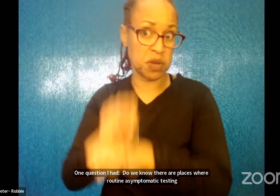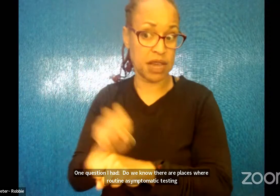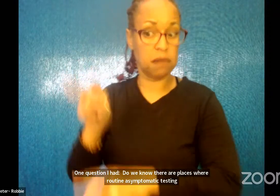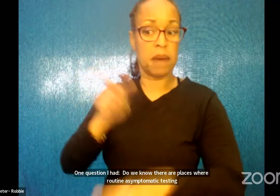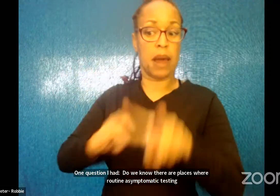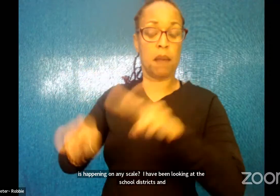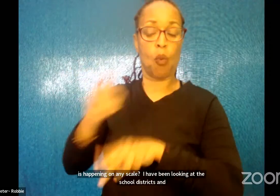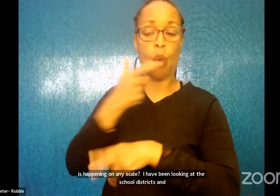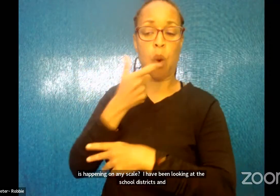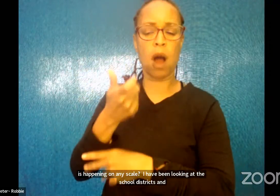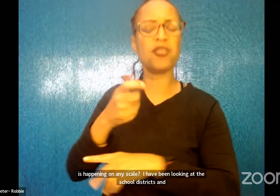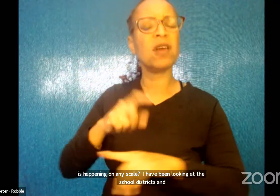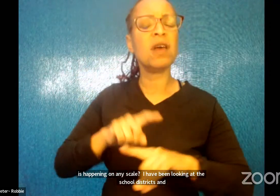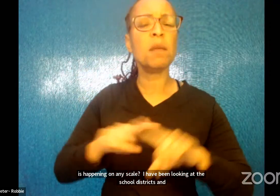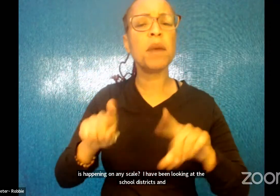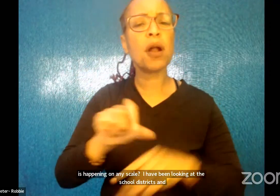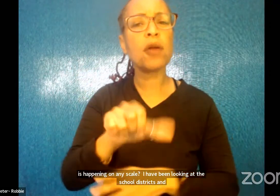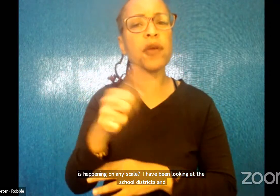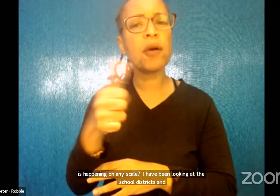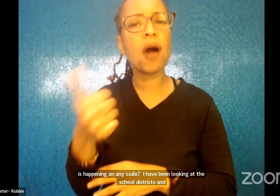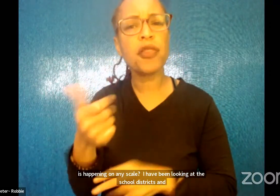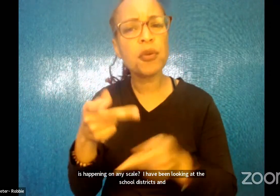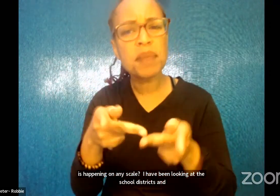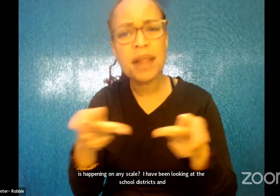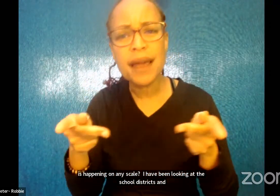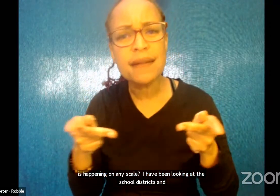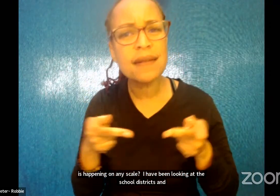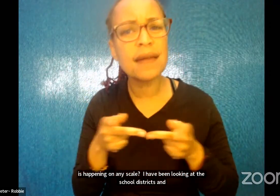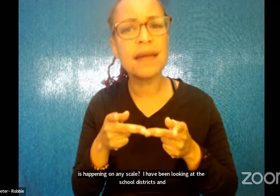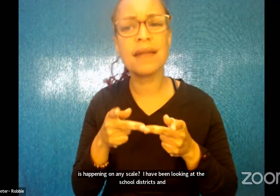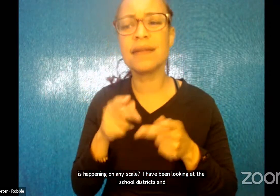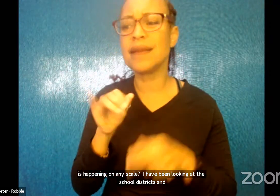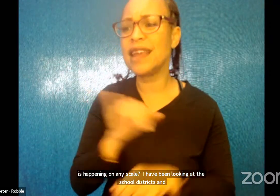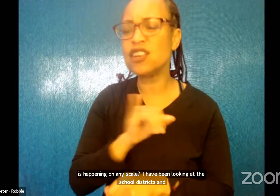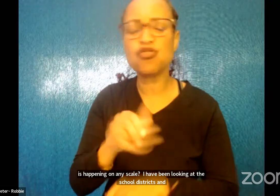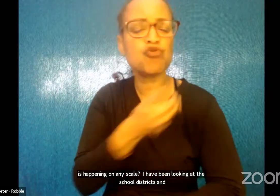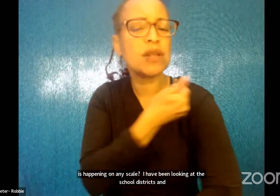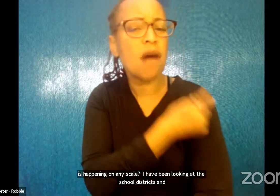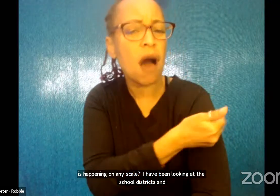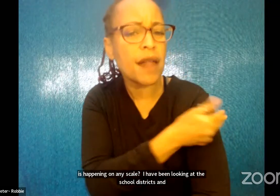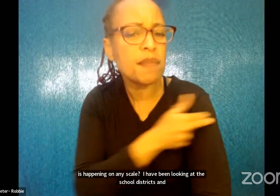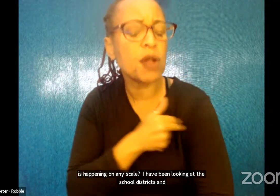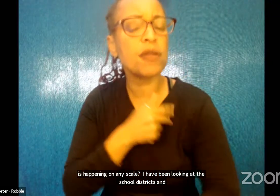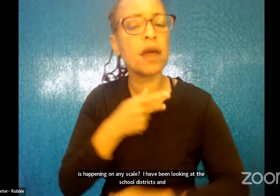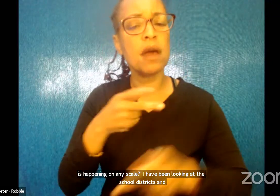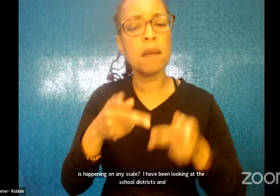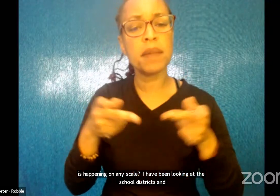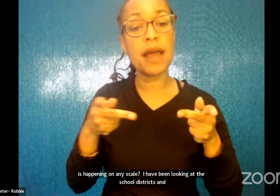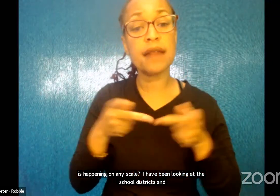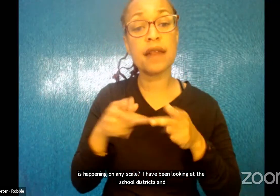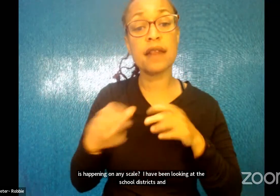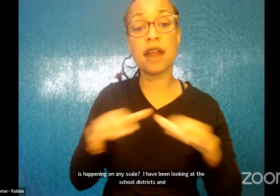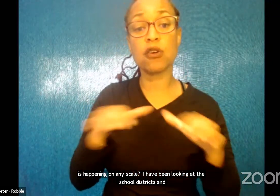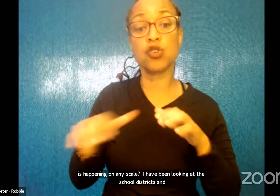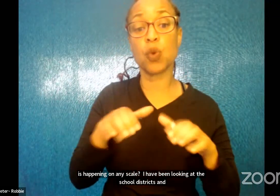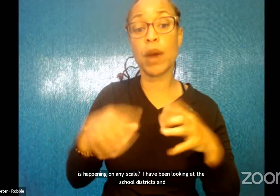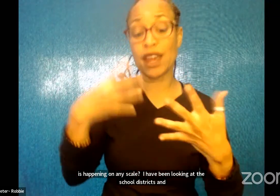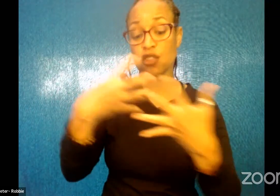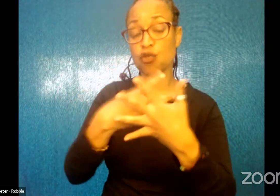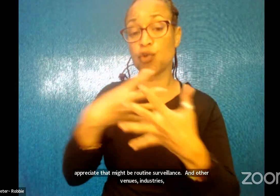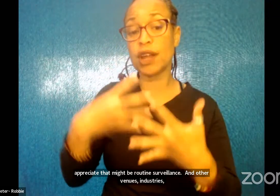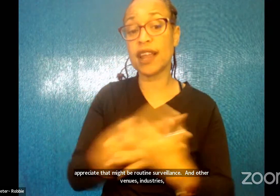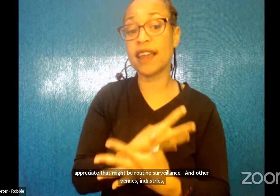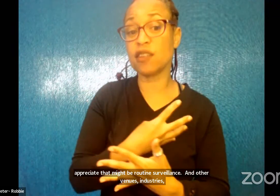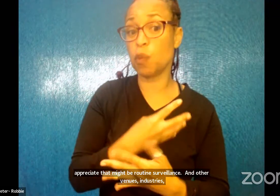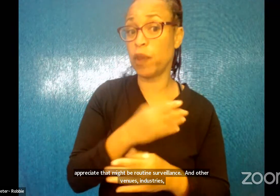there other venues, industries, hospitals, places that are doing asymptomatic screening that maybe could give us a window